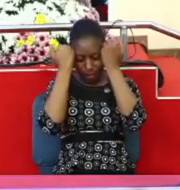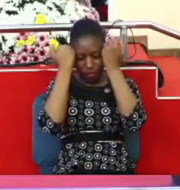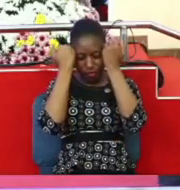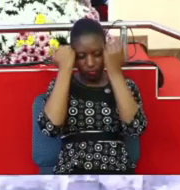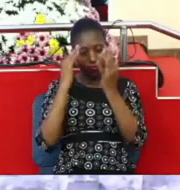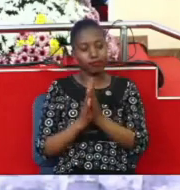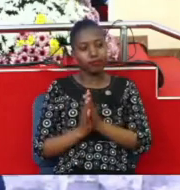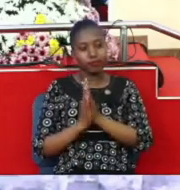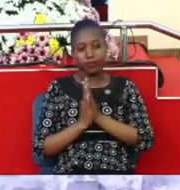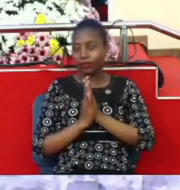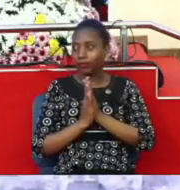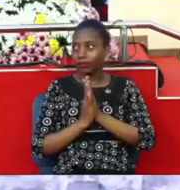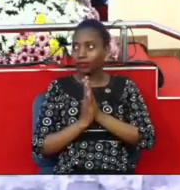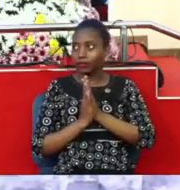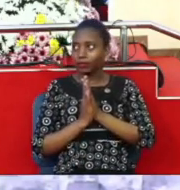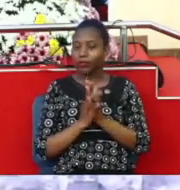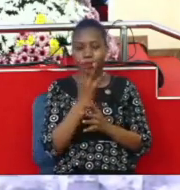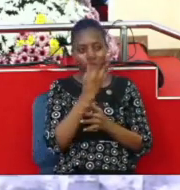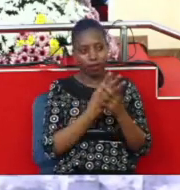grief, despair,